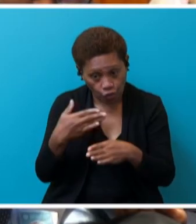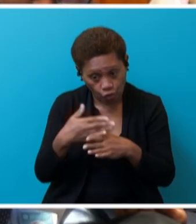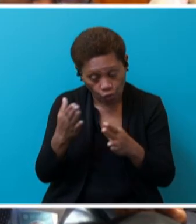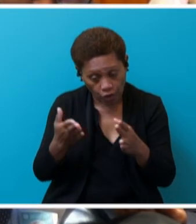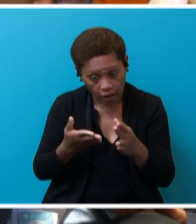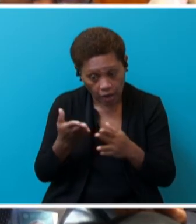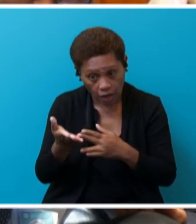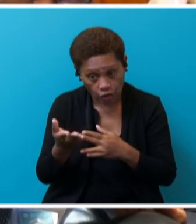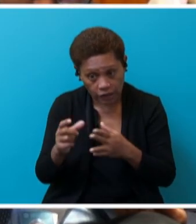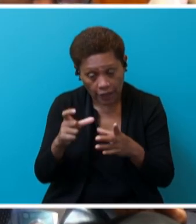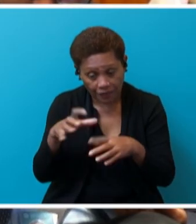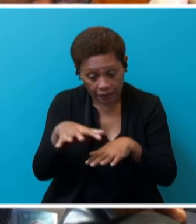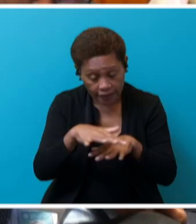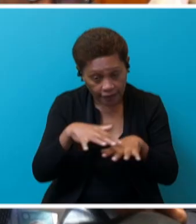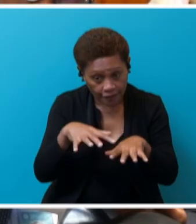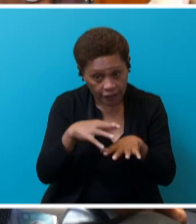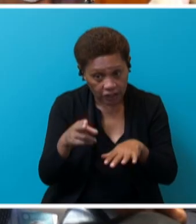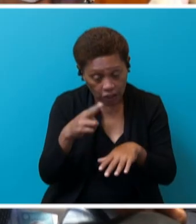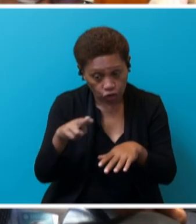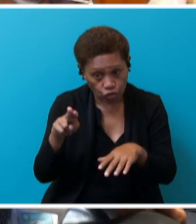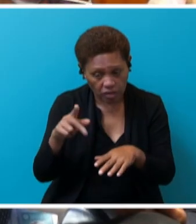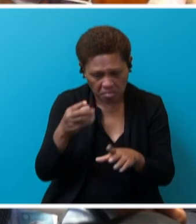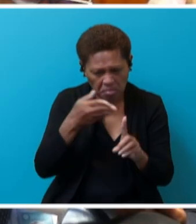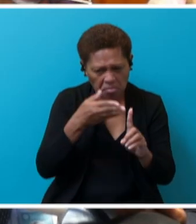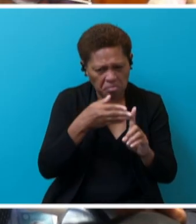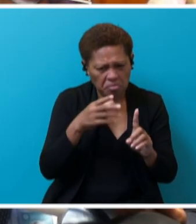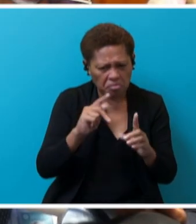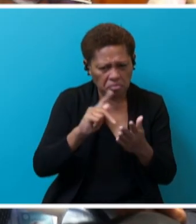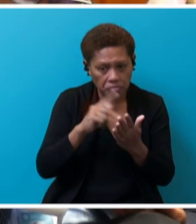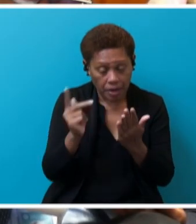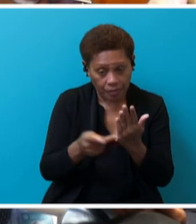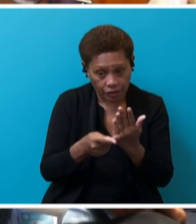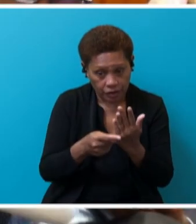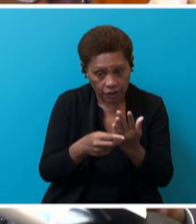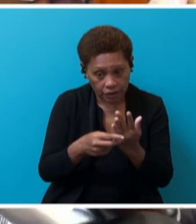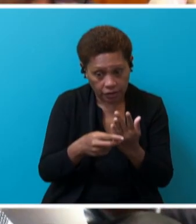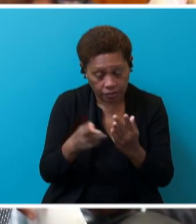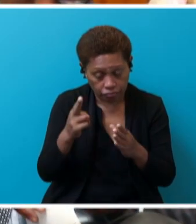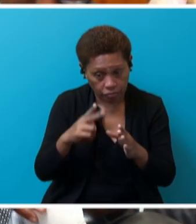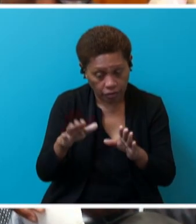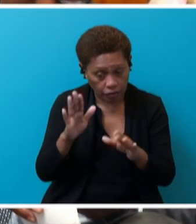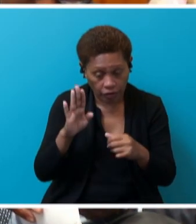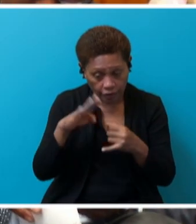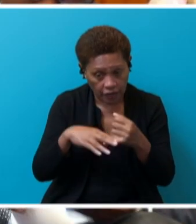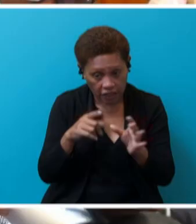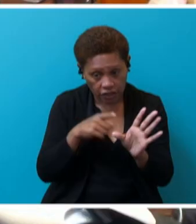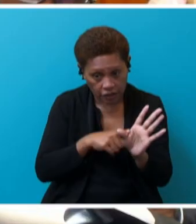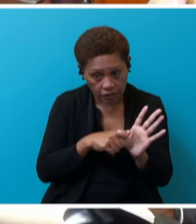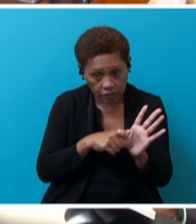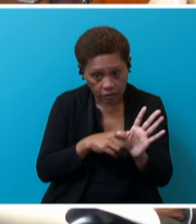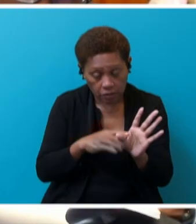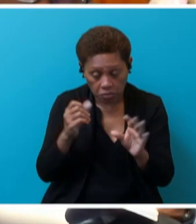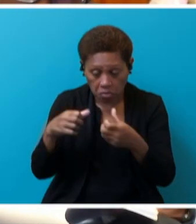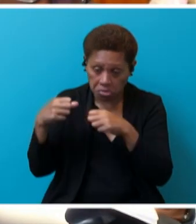division. Two major projects reached completion during this financial year, marking significant milestones.